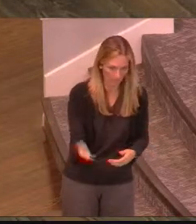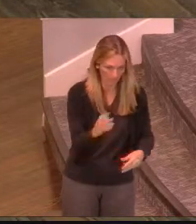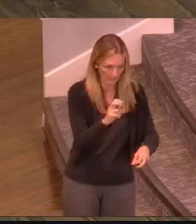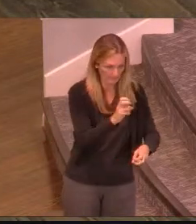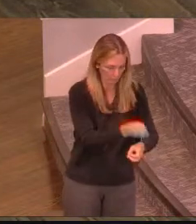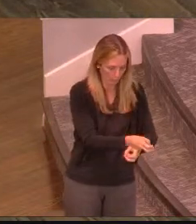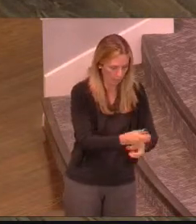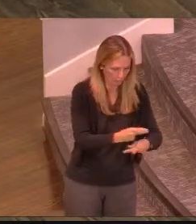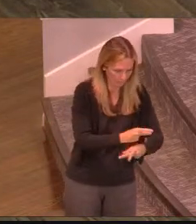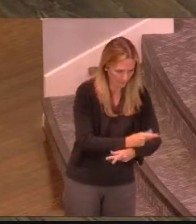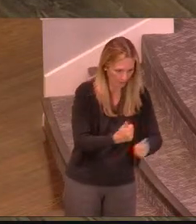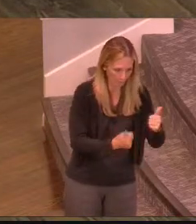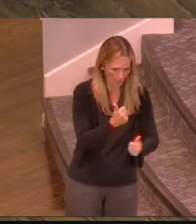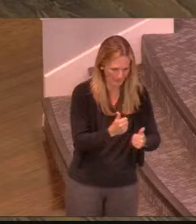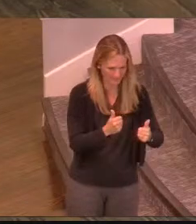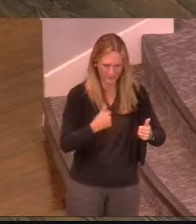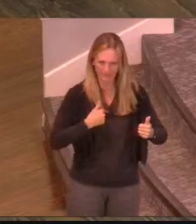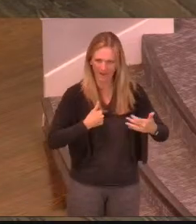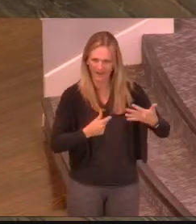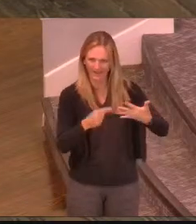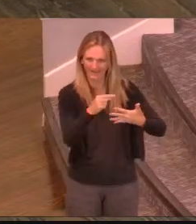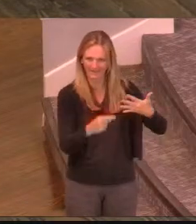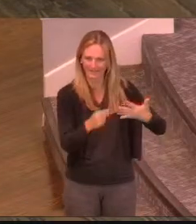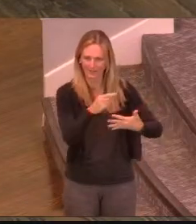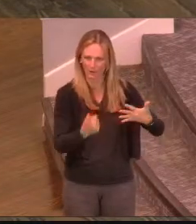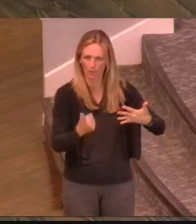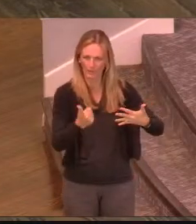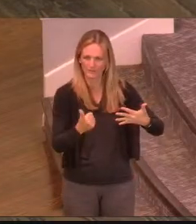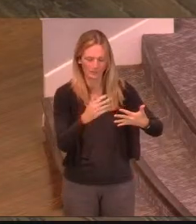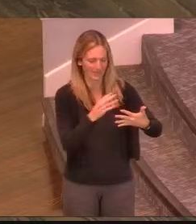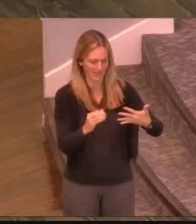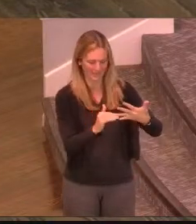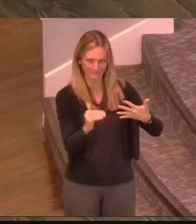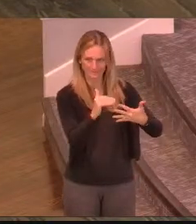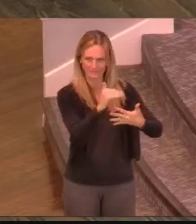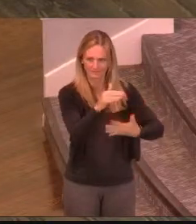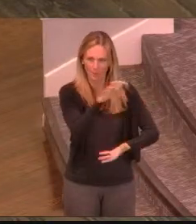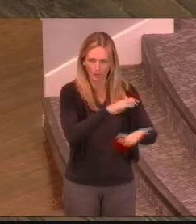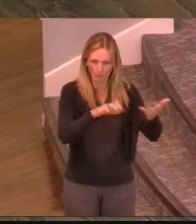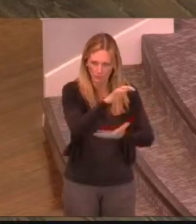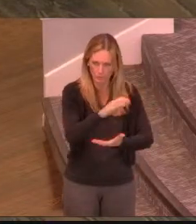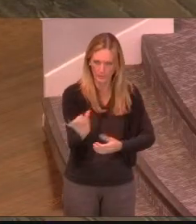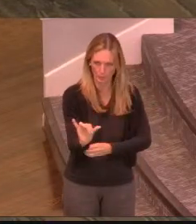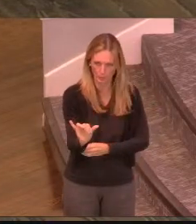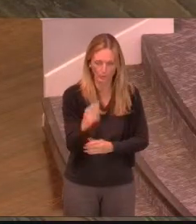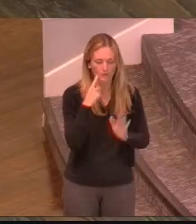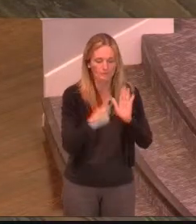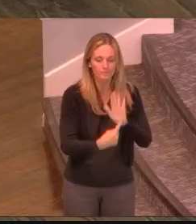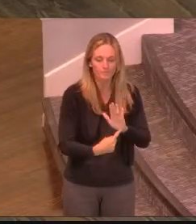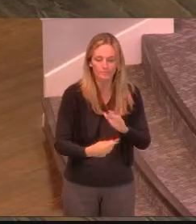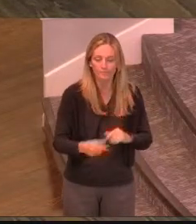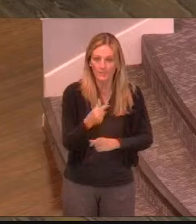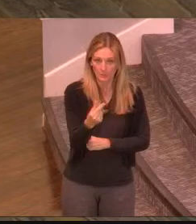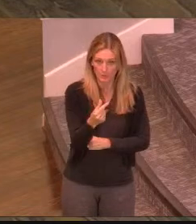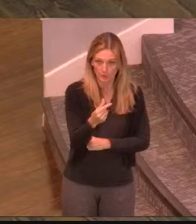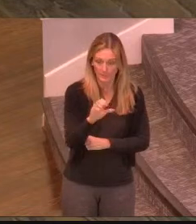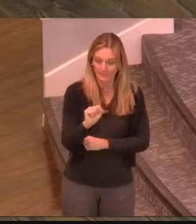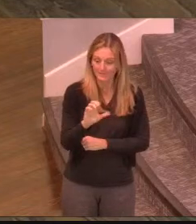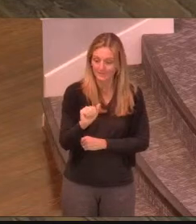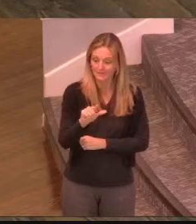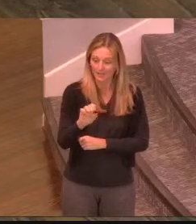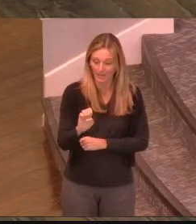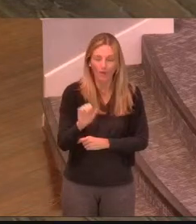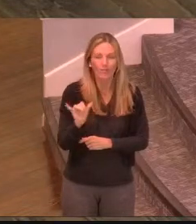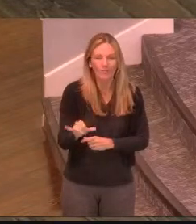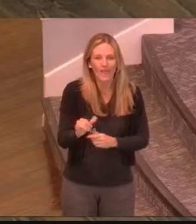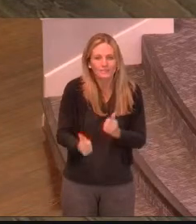And then the scales themselves can be confusing and unwieldy. For instance, our G scale, which is the scale